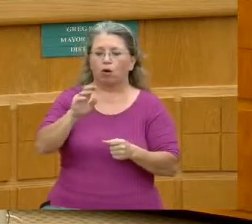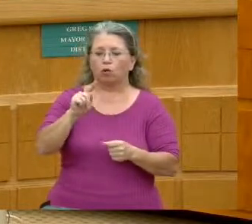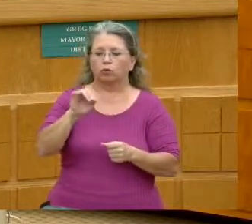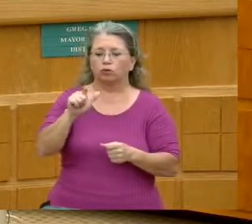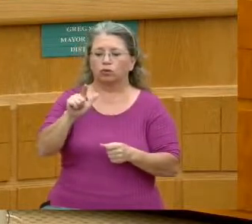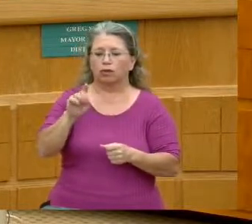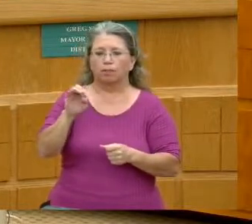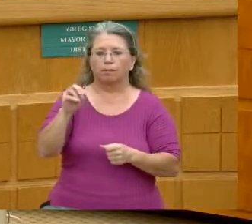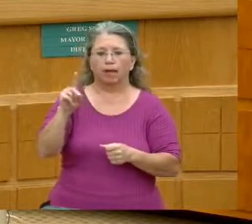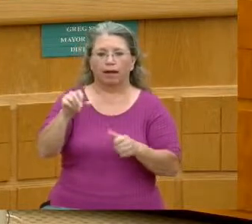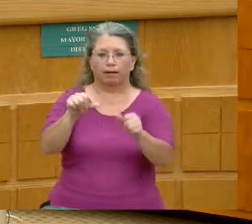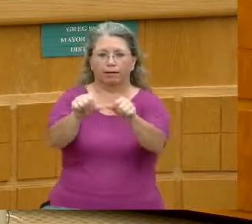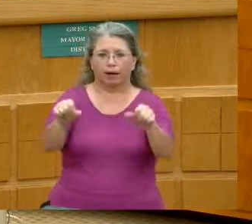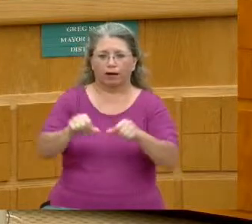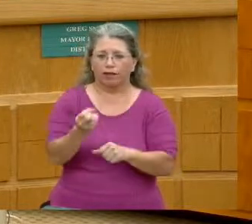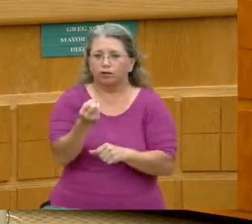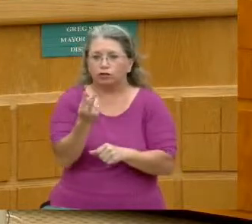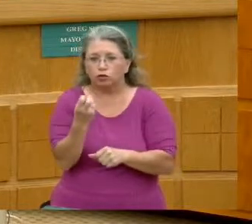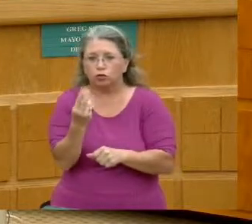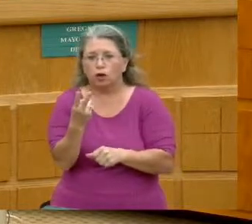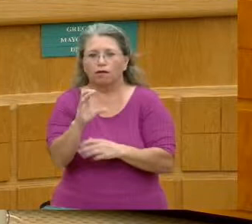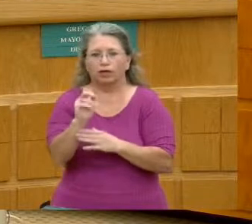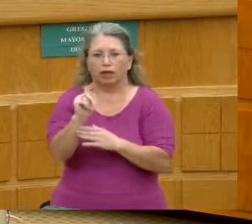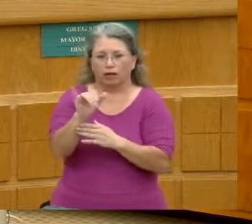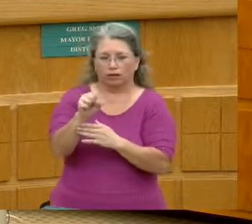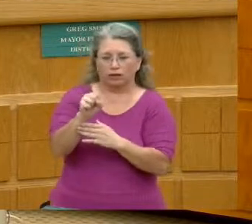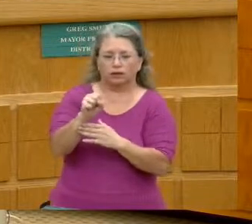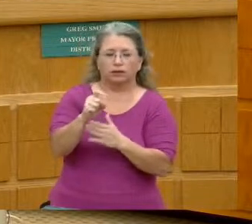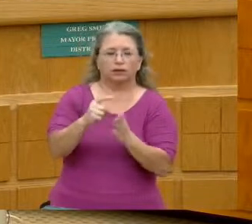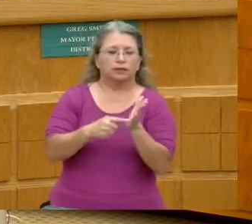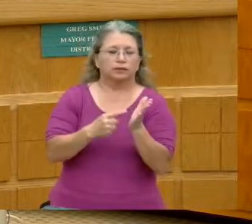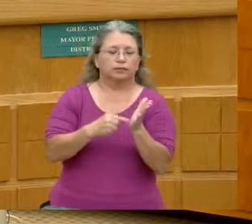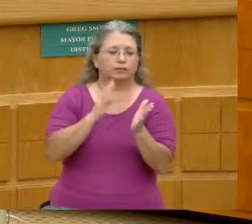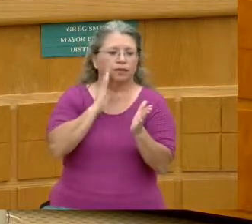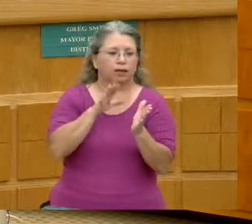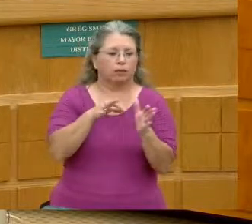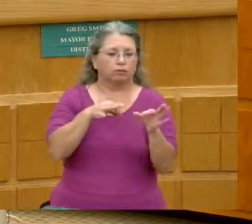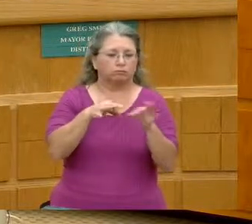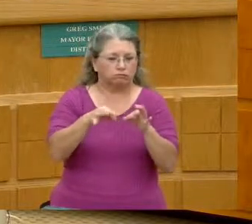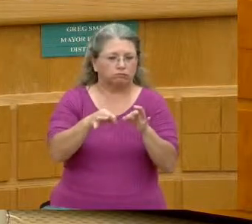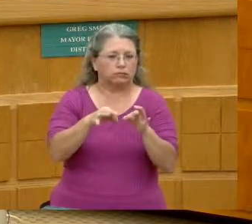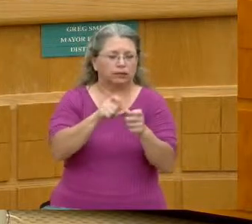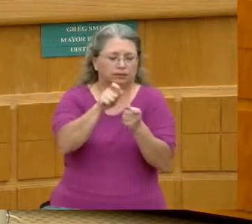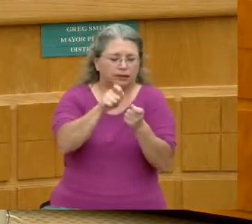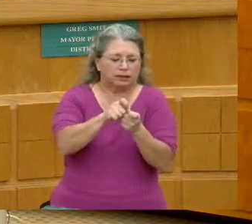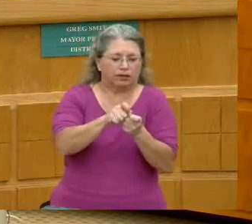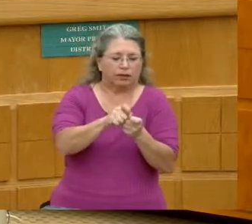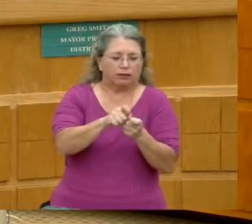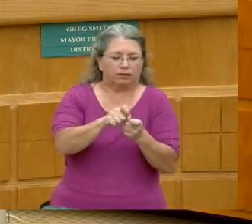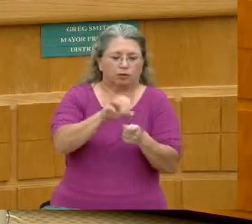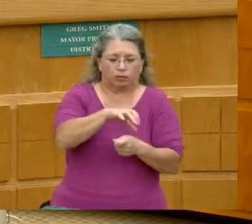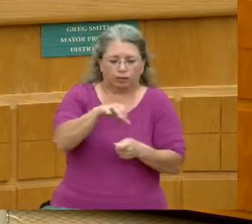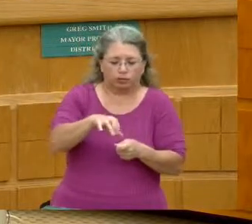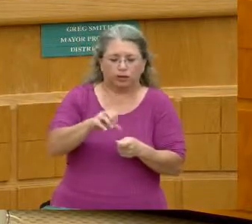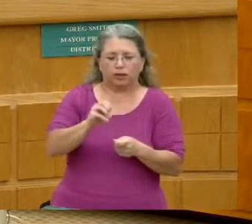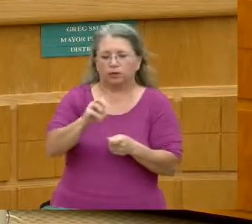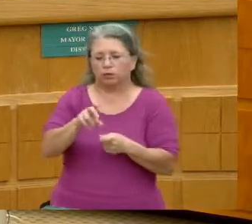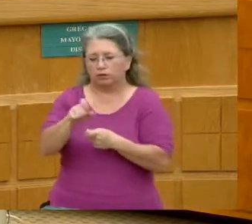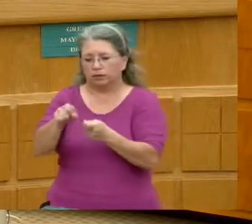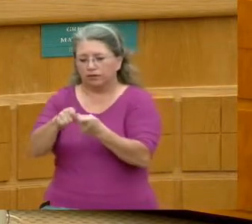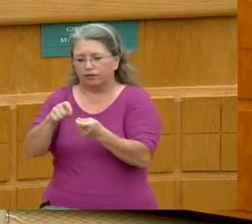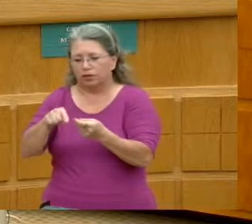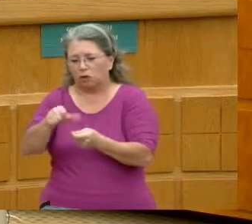Coastal Bend area. Sometimes we'll have Nueces or Corpus Christi. I'll let you know when we're talking about different areas other than the Coastal